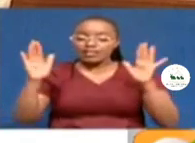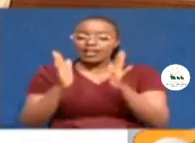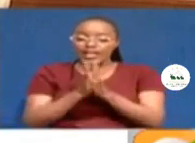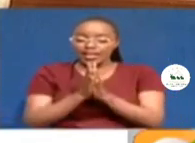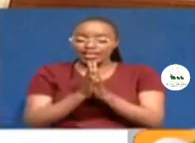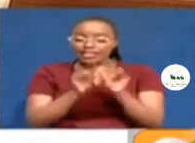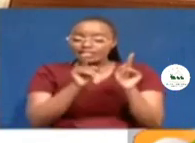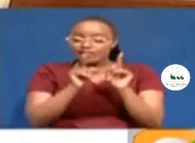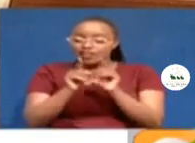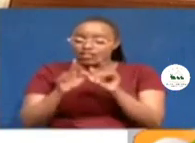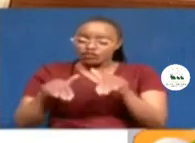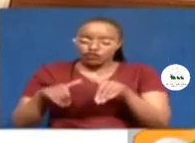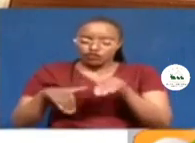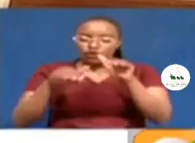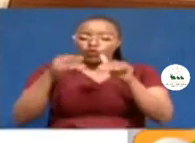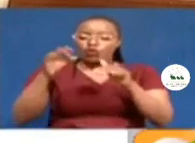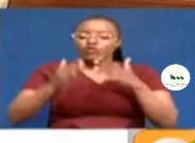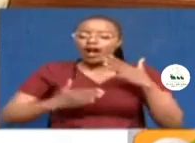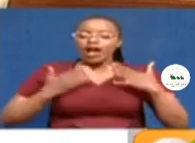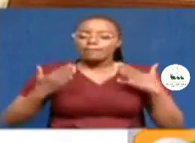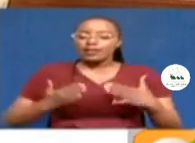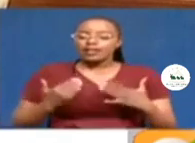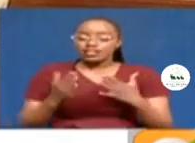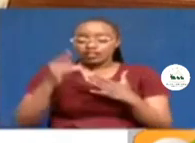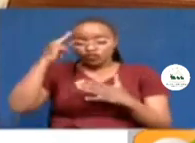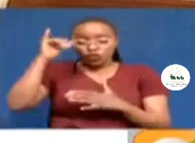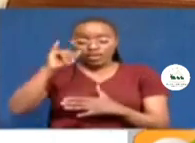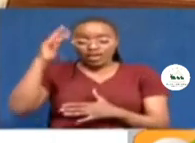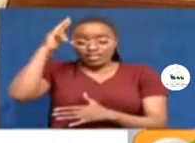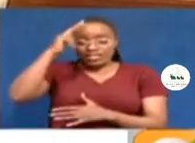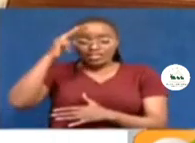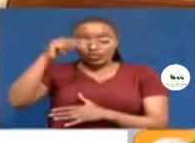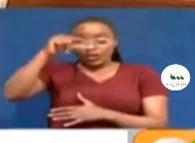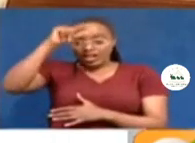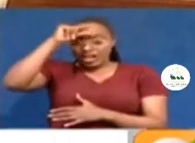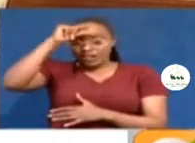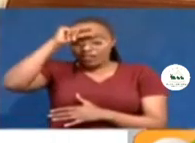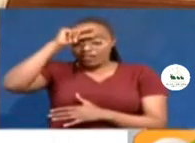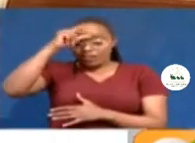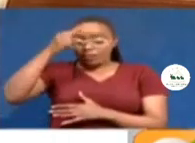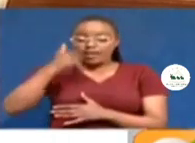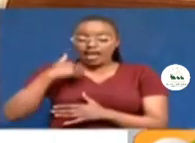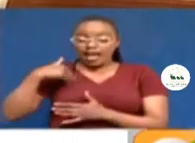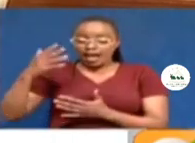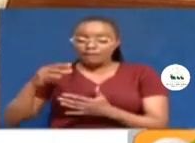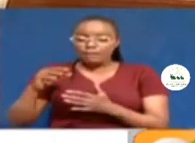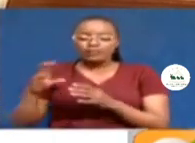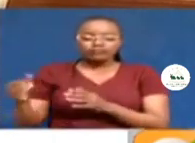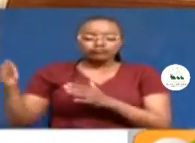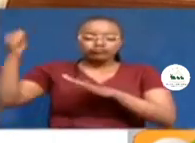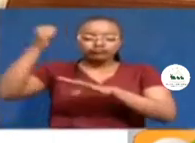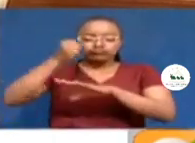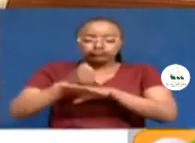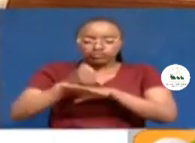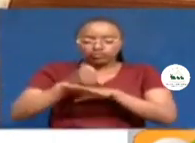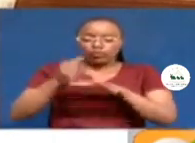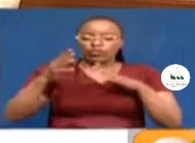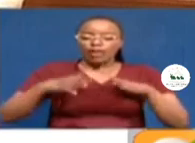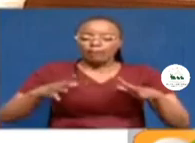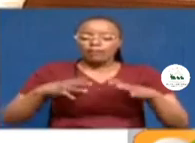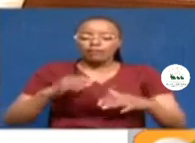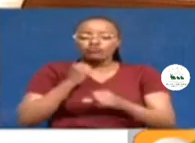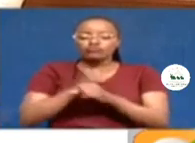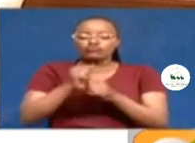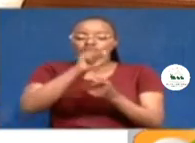the pursuit of happiness, and that it is for this reason that governments are instituted amongst men to do